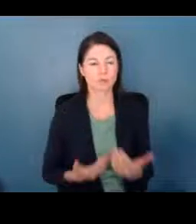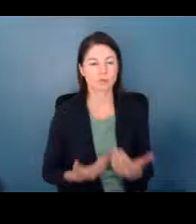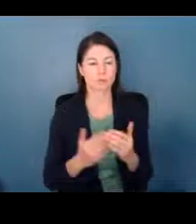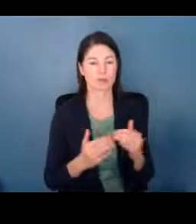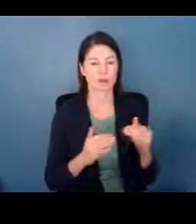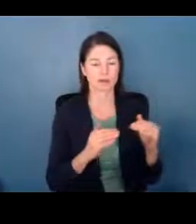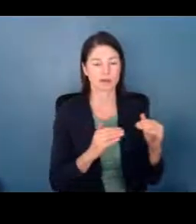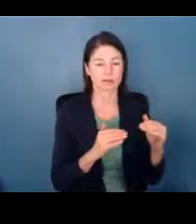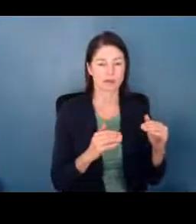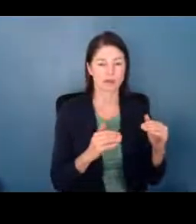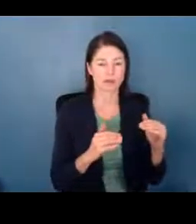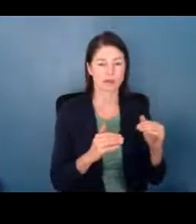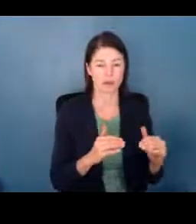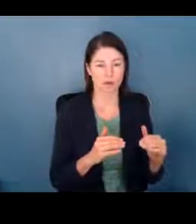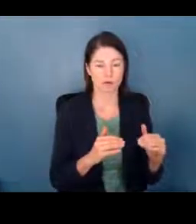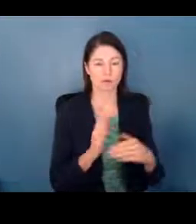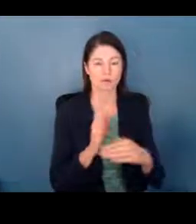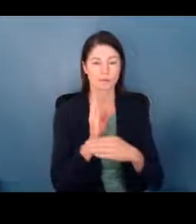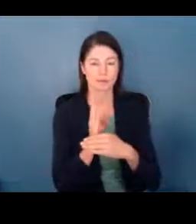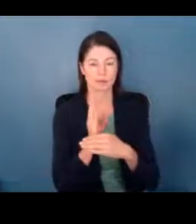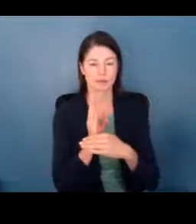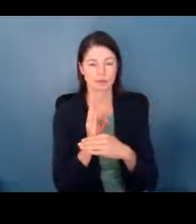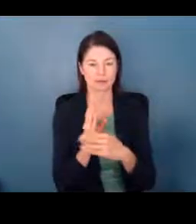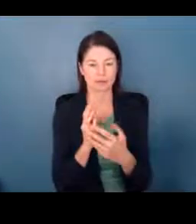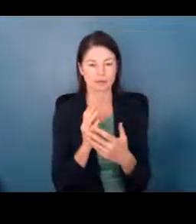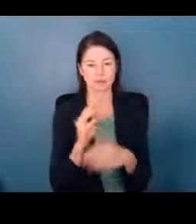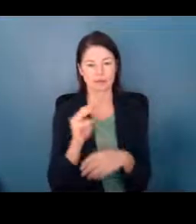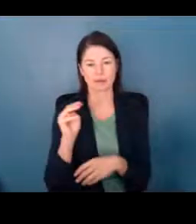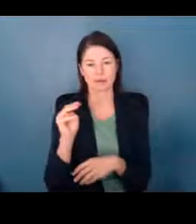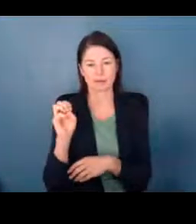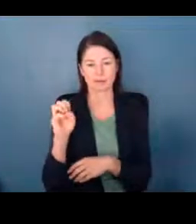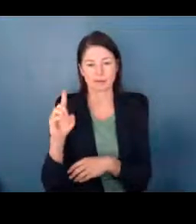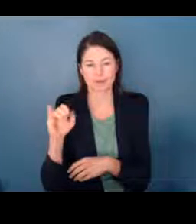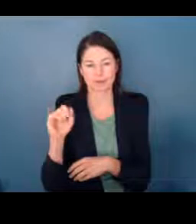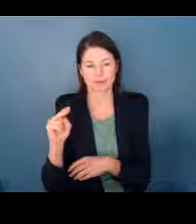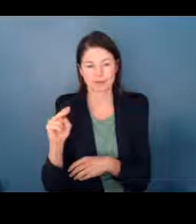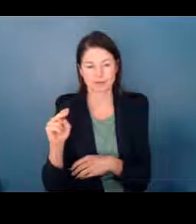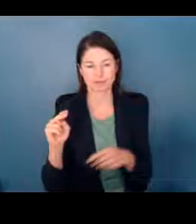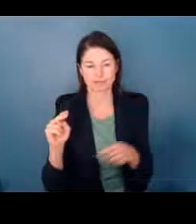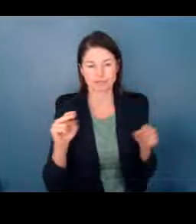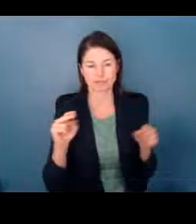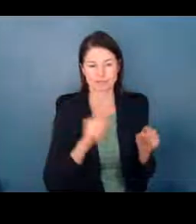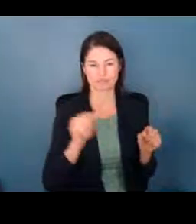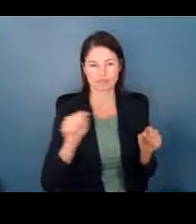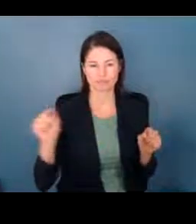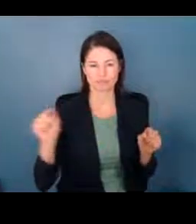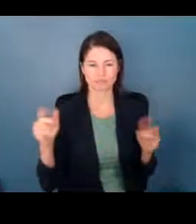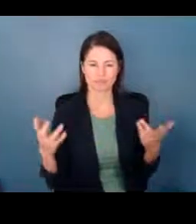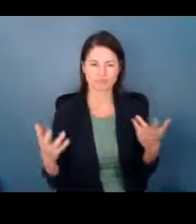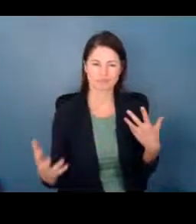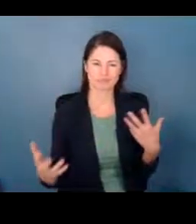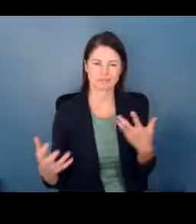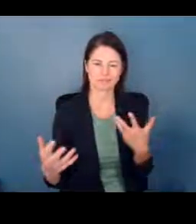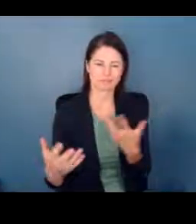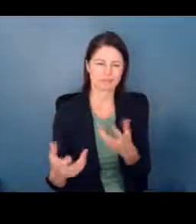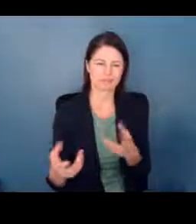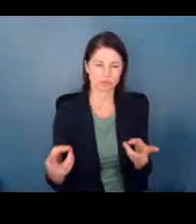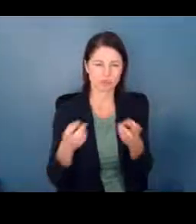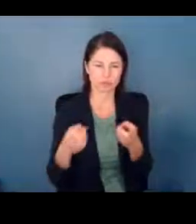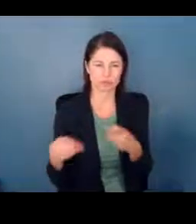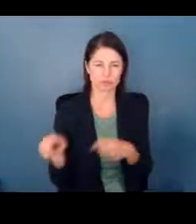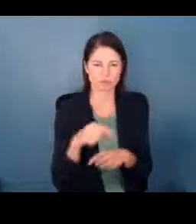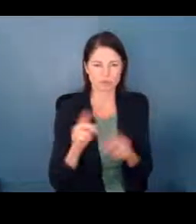the median income in the state, and the moderate income levels all be recruited. That ranges from people who make,